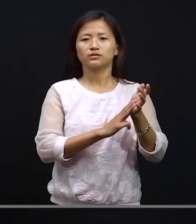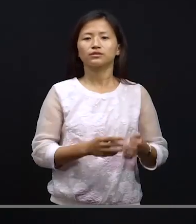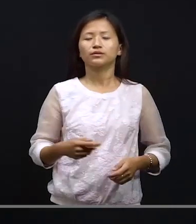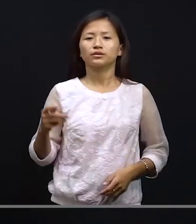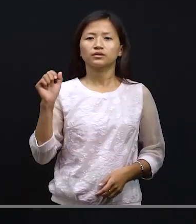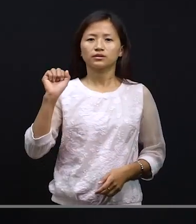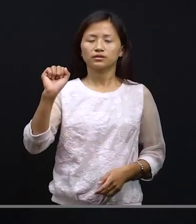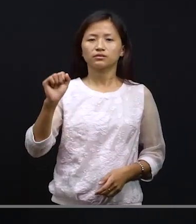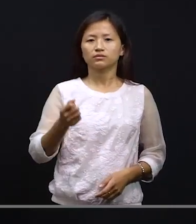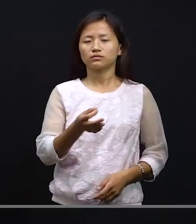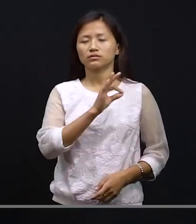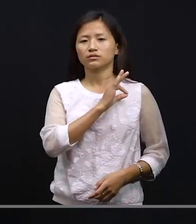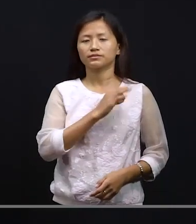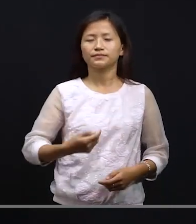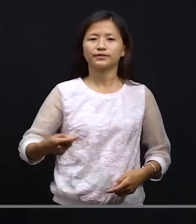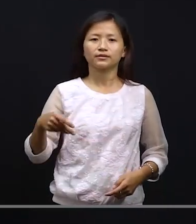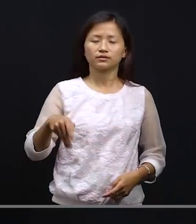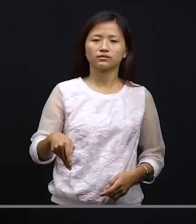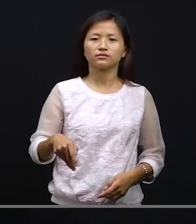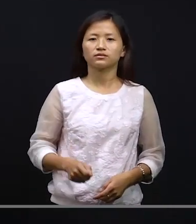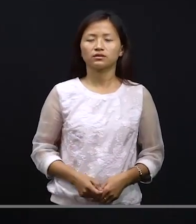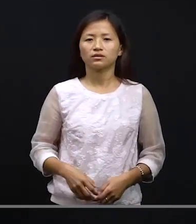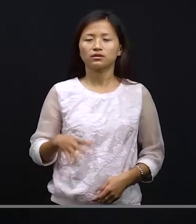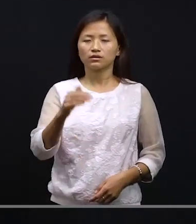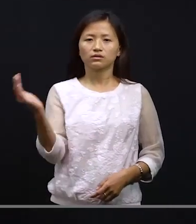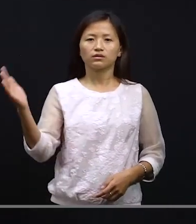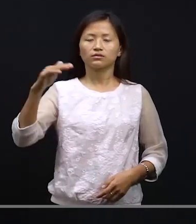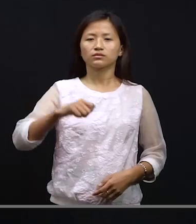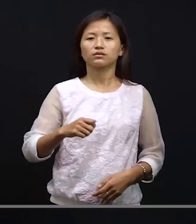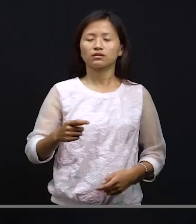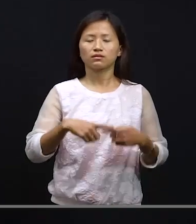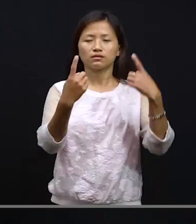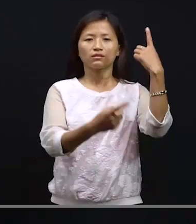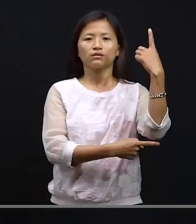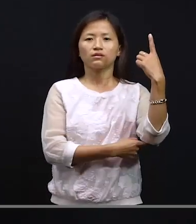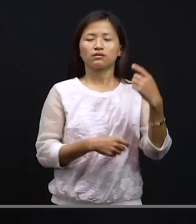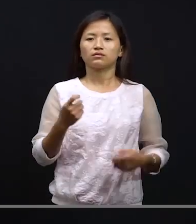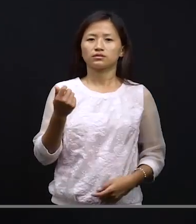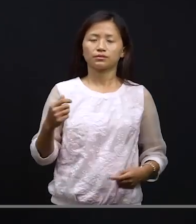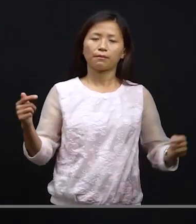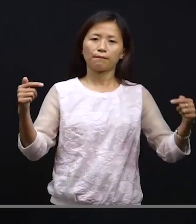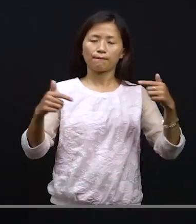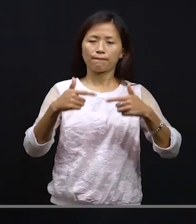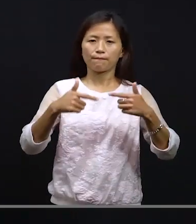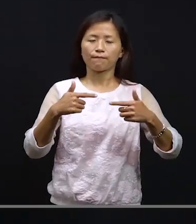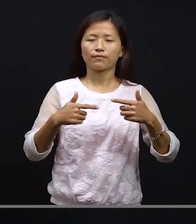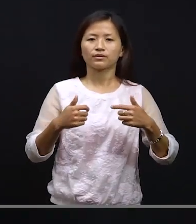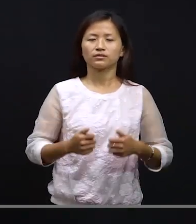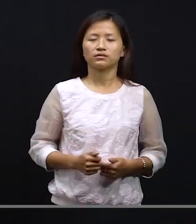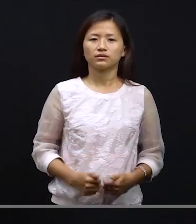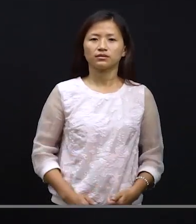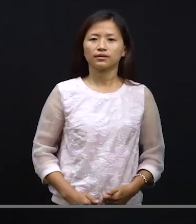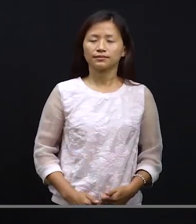it, and that was the reason why we call it the last bargain, because only at the last moment or at the